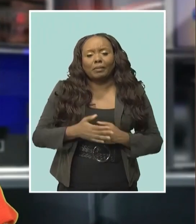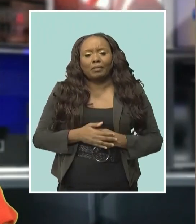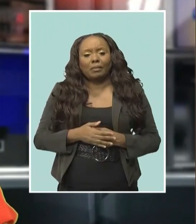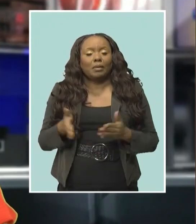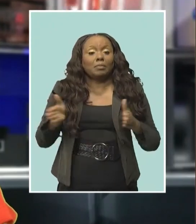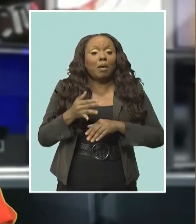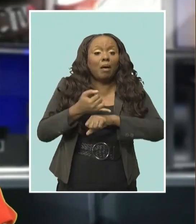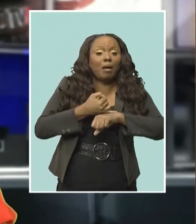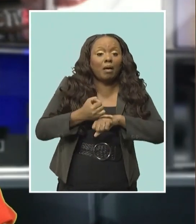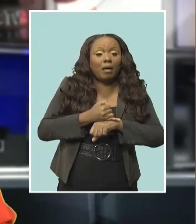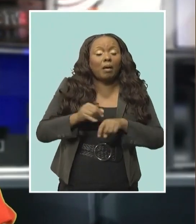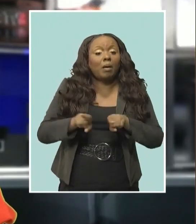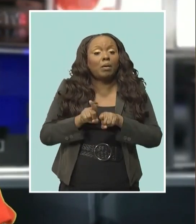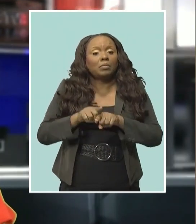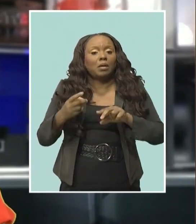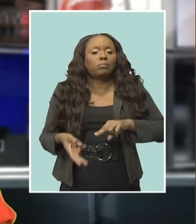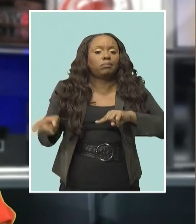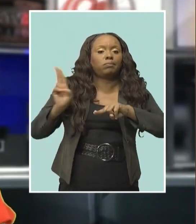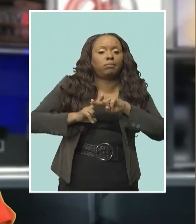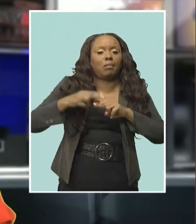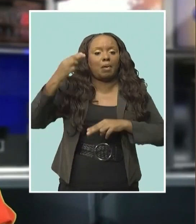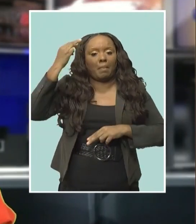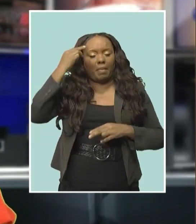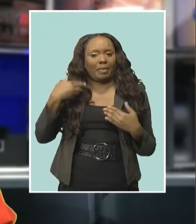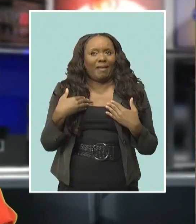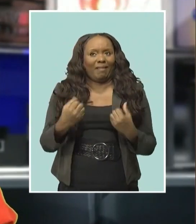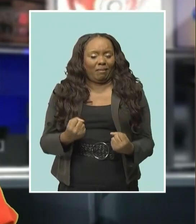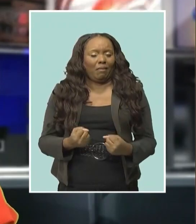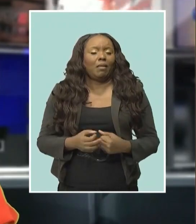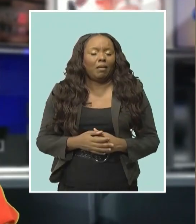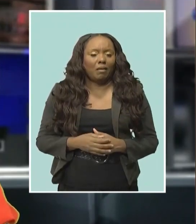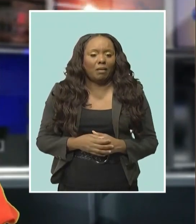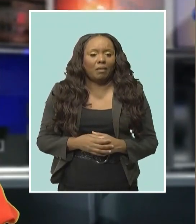states are also seeing a rise in mental health conditions.